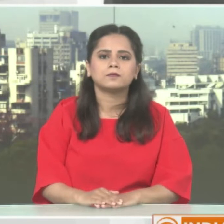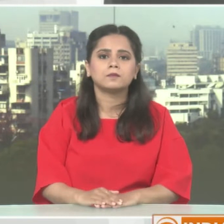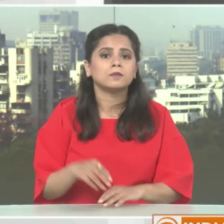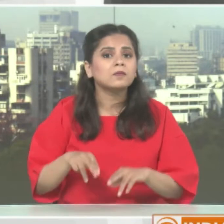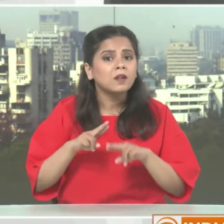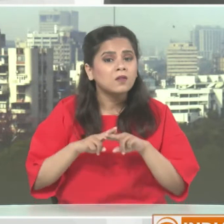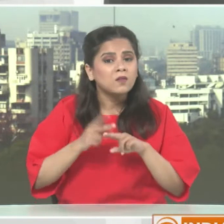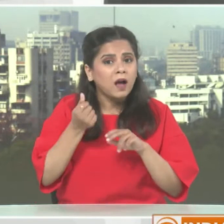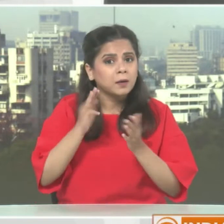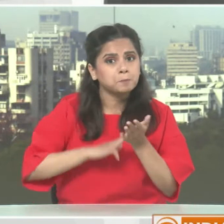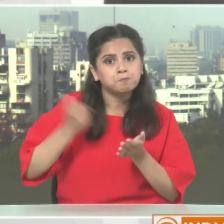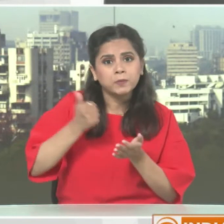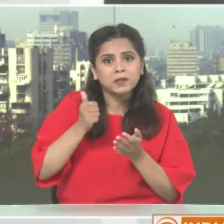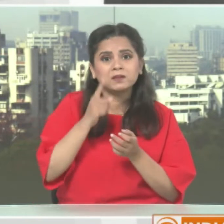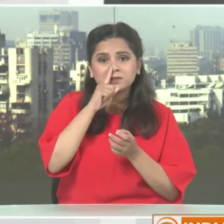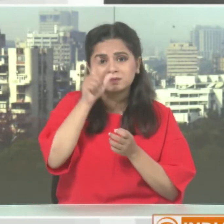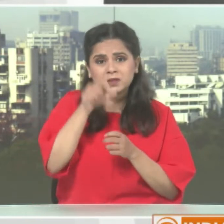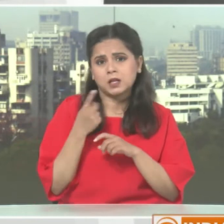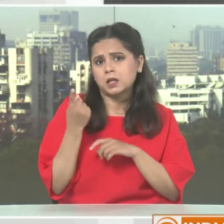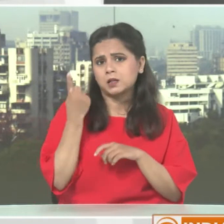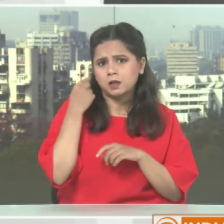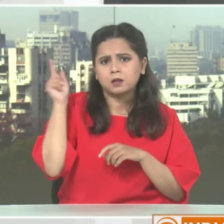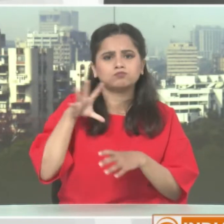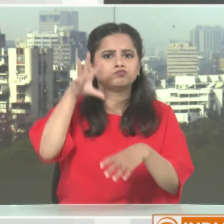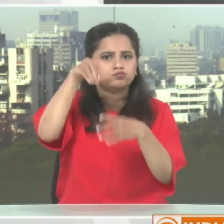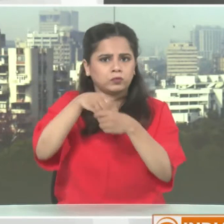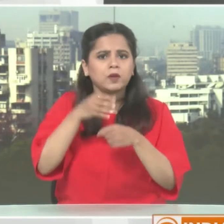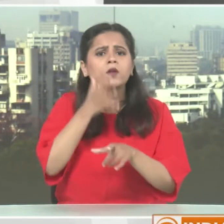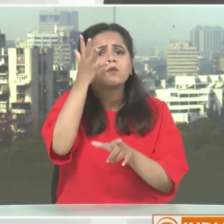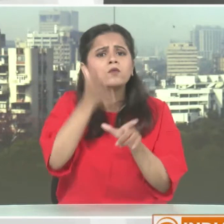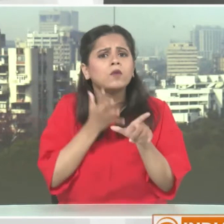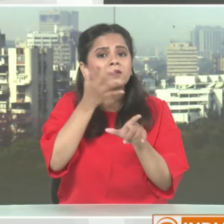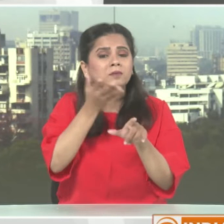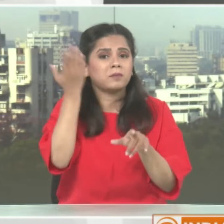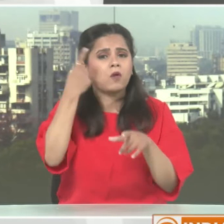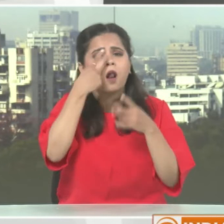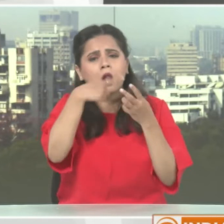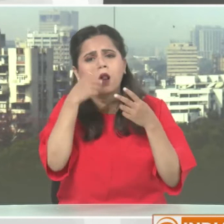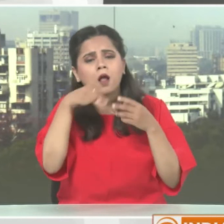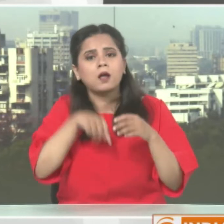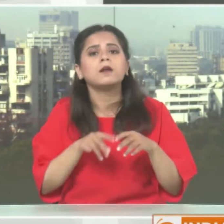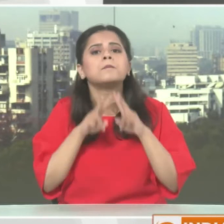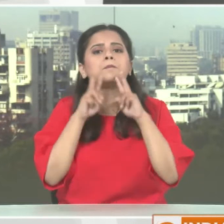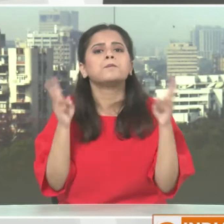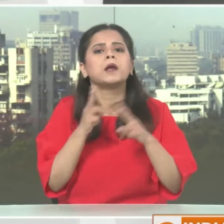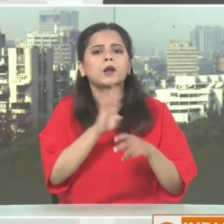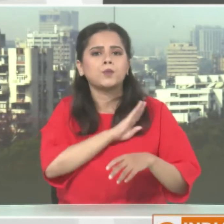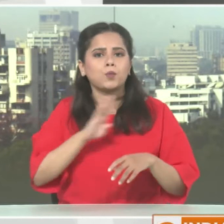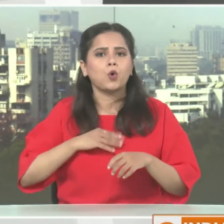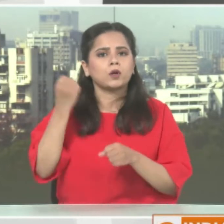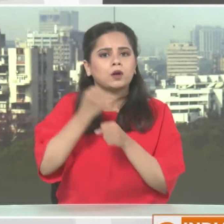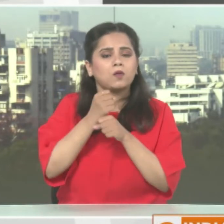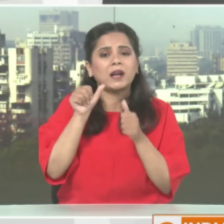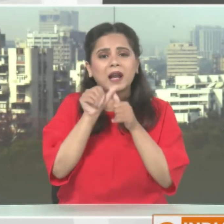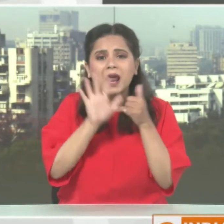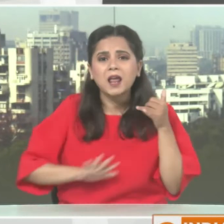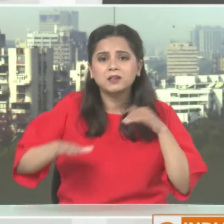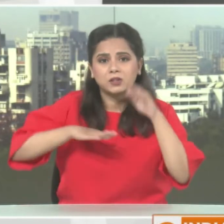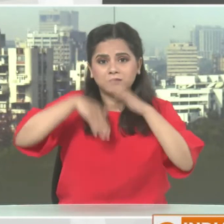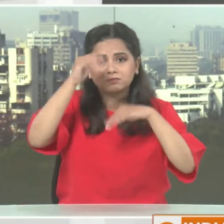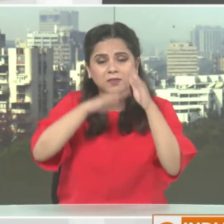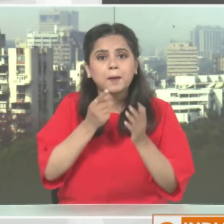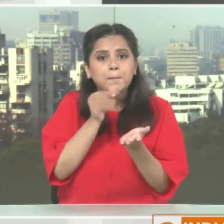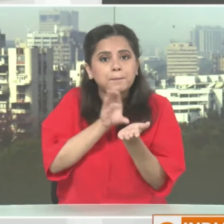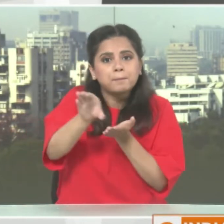Union Finance Minister Nirmala Sitharaman yesterday attended the 5th annual meeting of the Board of Governors of the Asian Infrastructure Investment